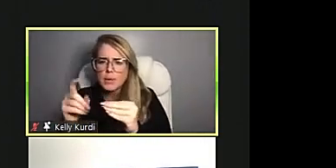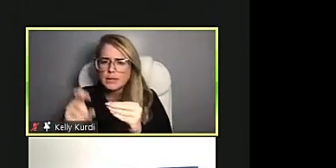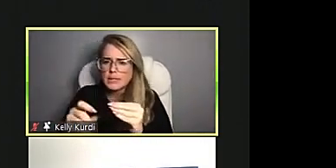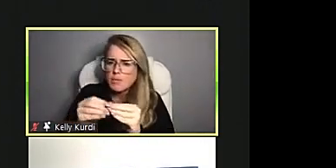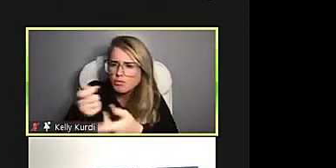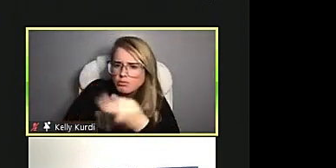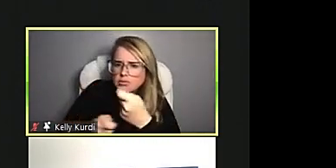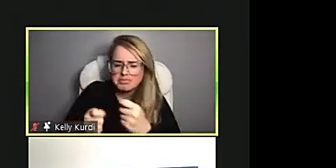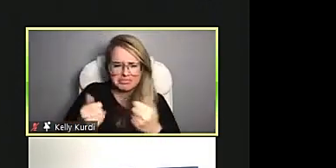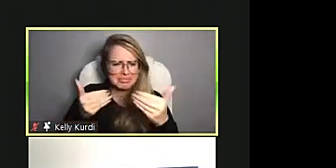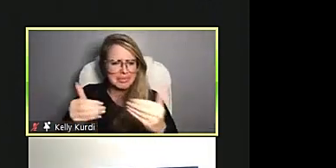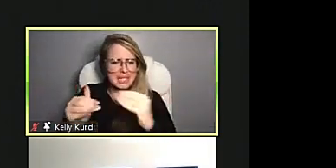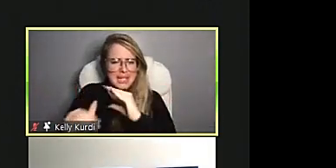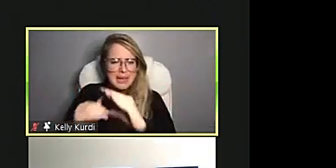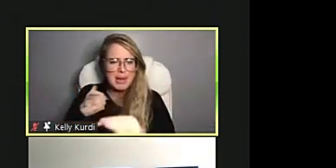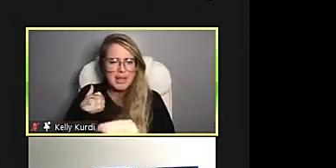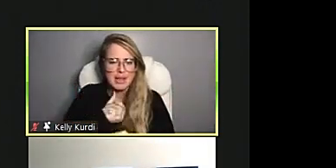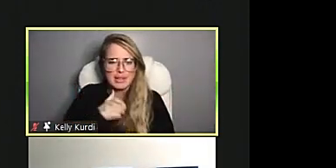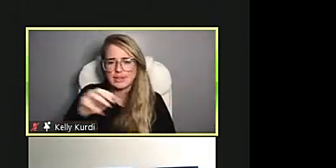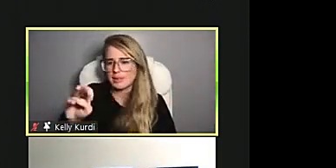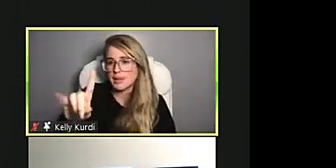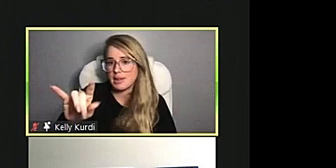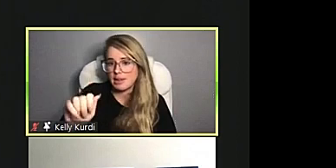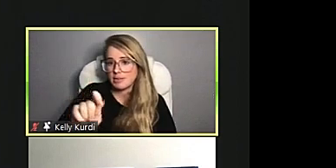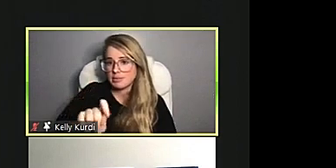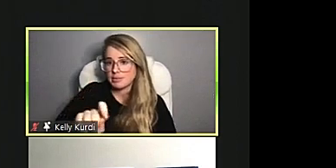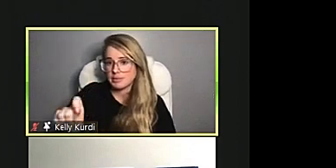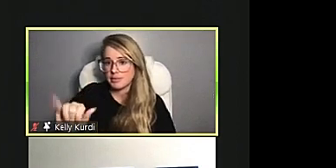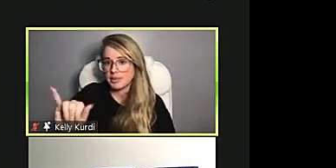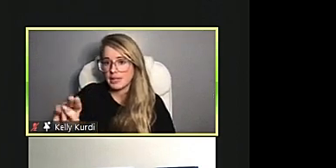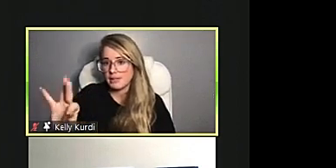on, please email us at